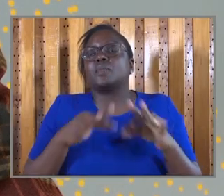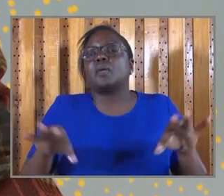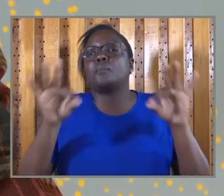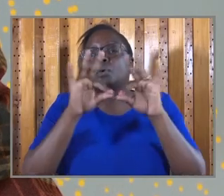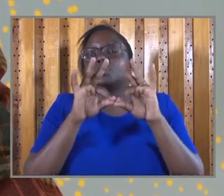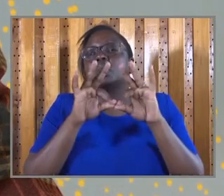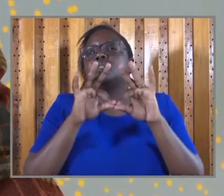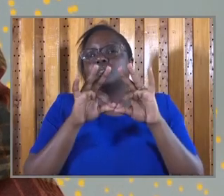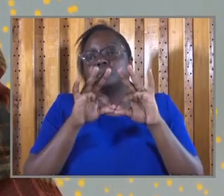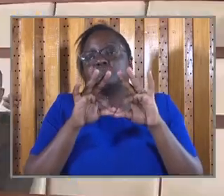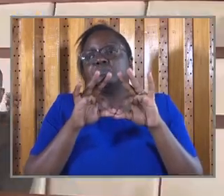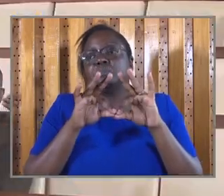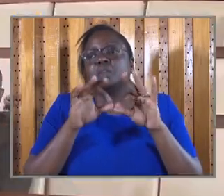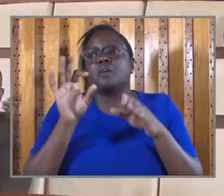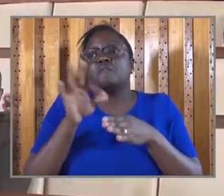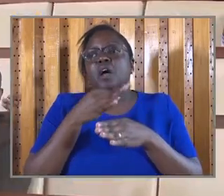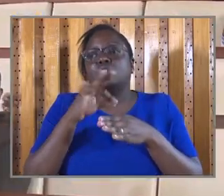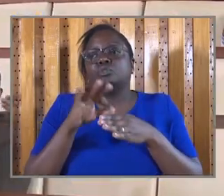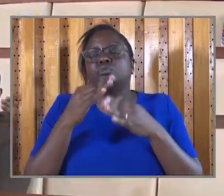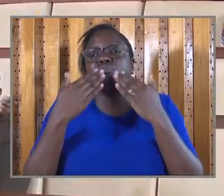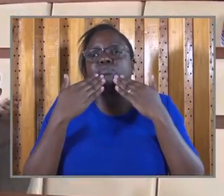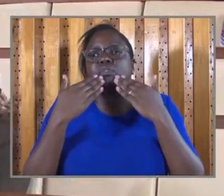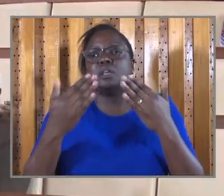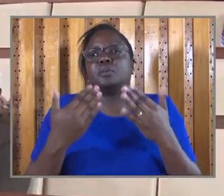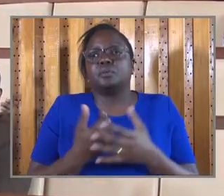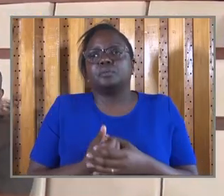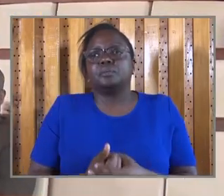let's clap for you.